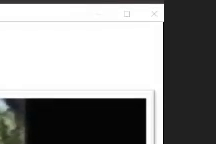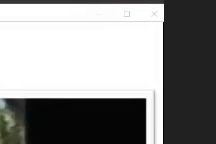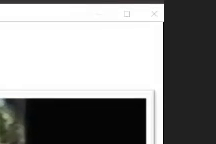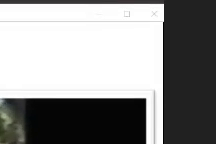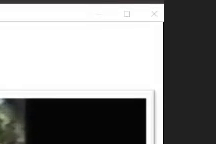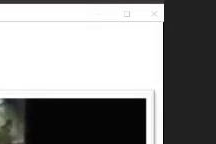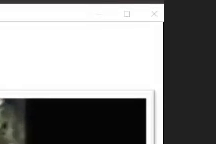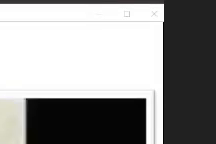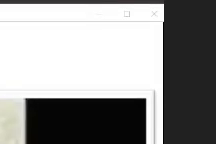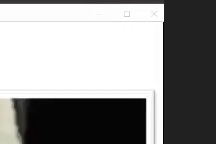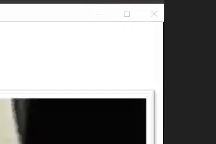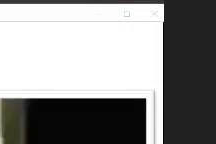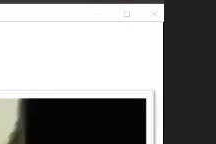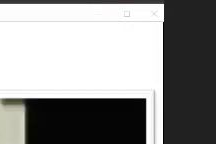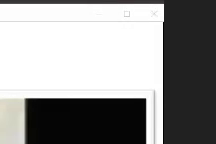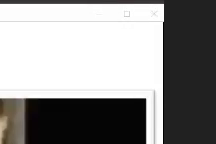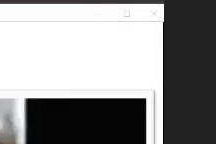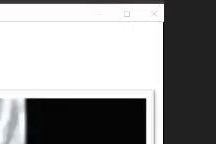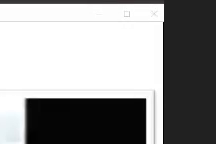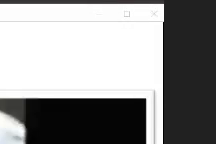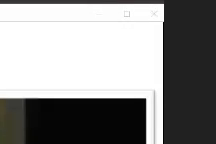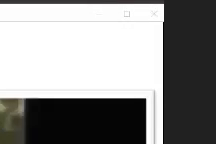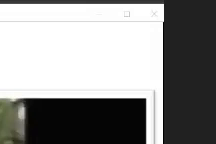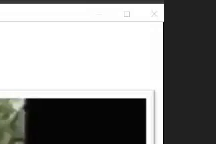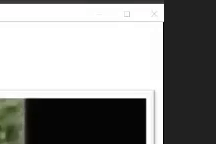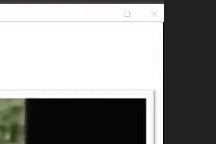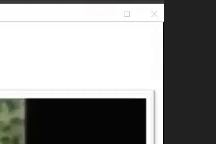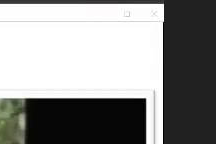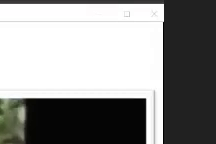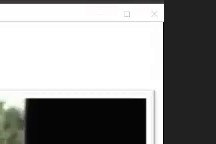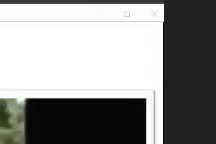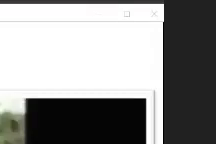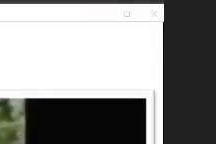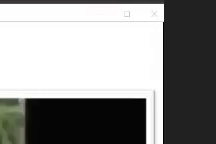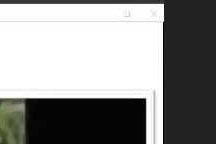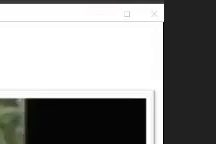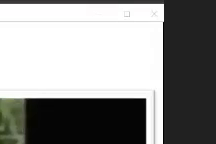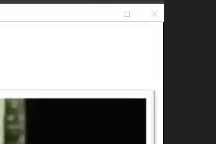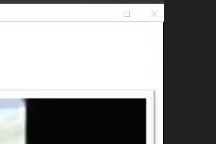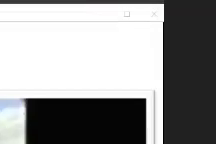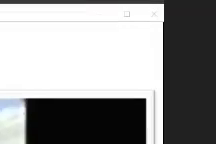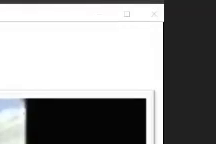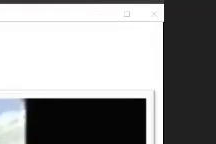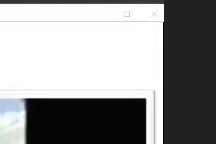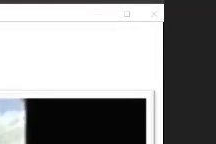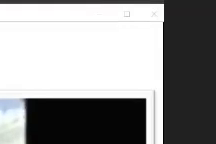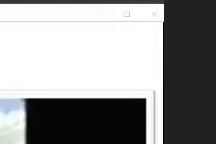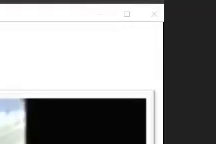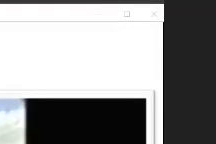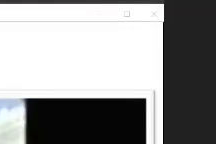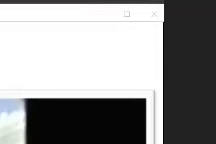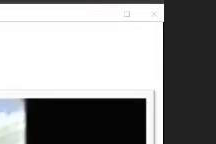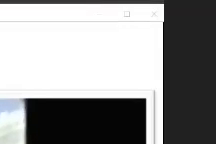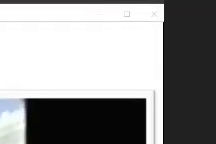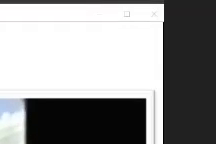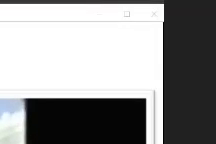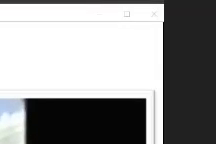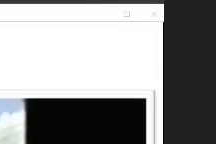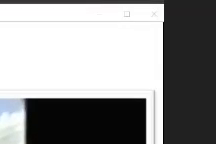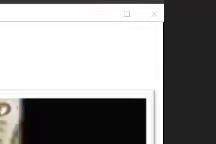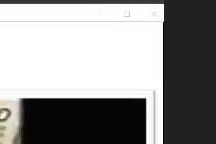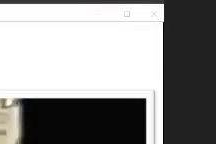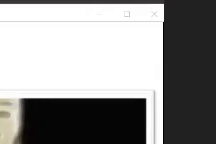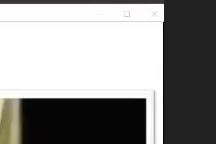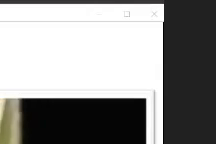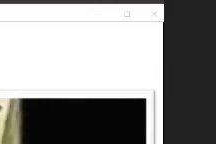Texas Commission for the Blind. We're the agency that serves all blind and visually impaired people in Texas, and it's a great teamwork effort here, and it's been real exciting.